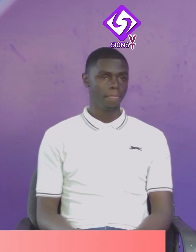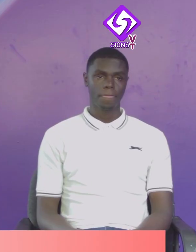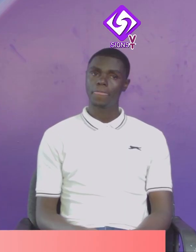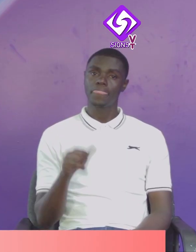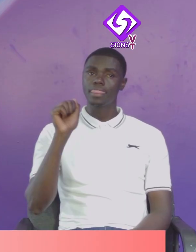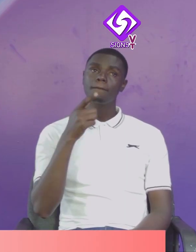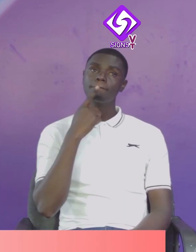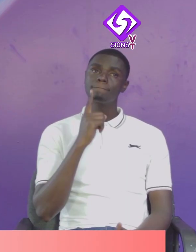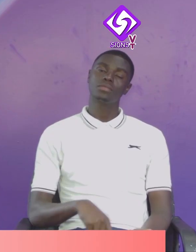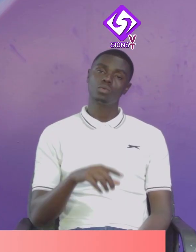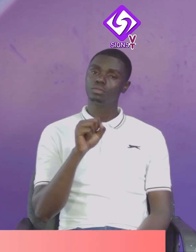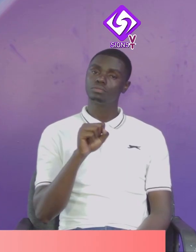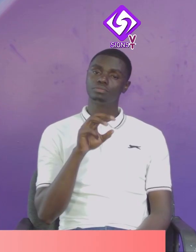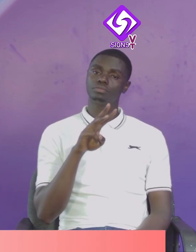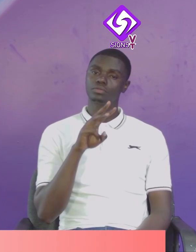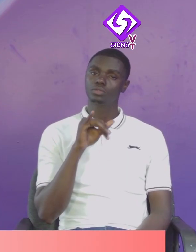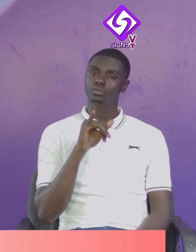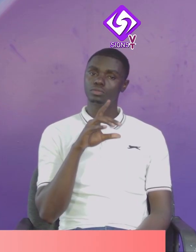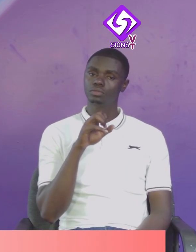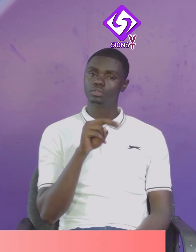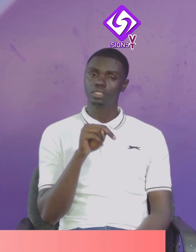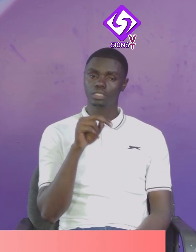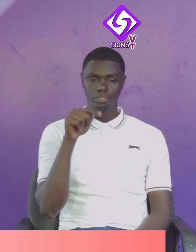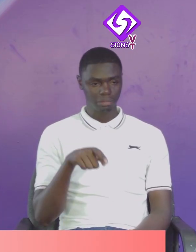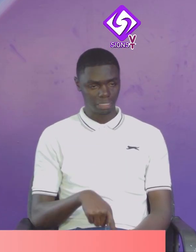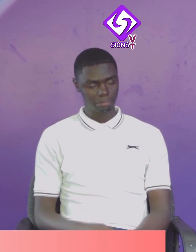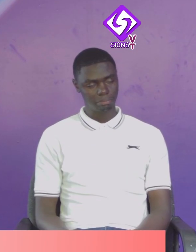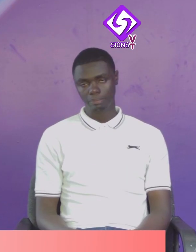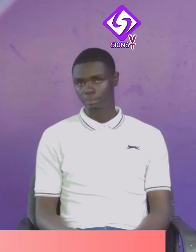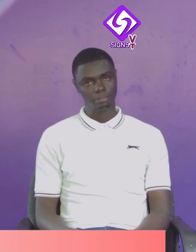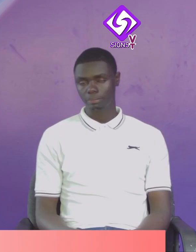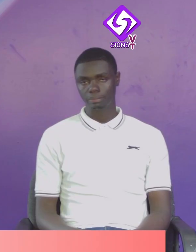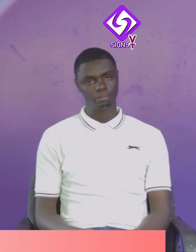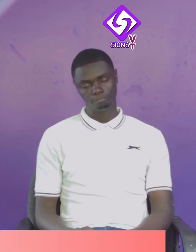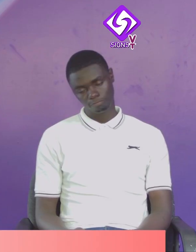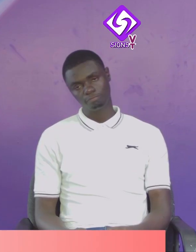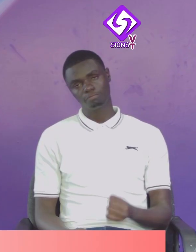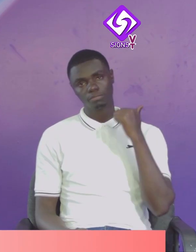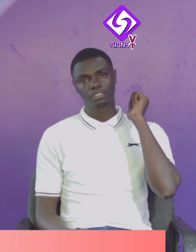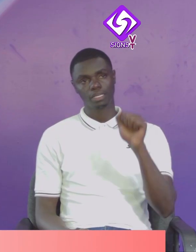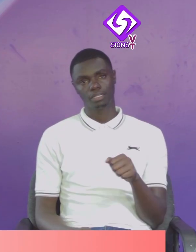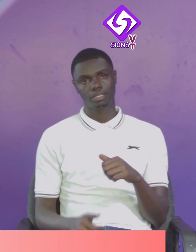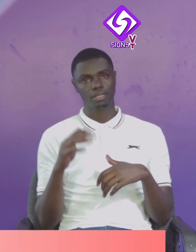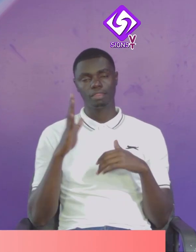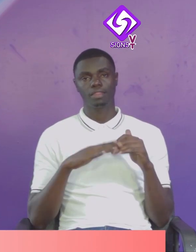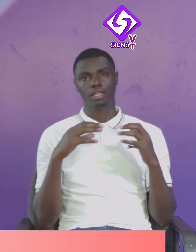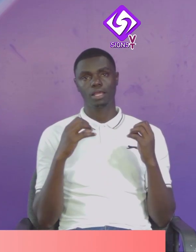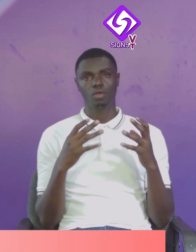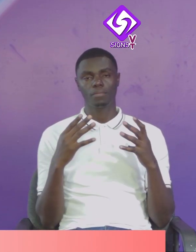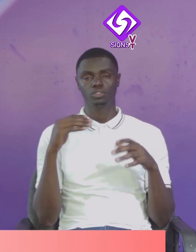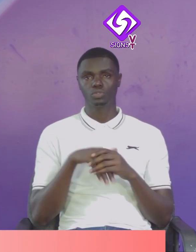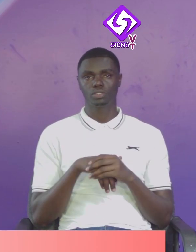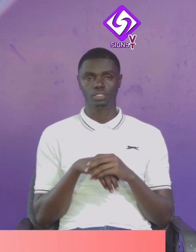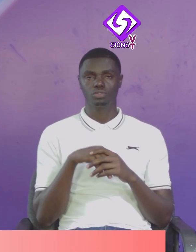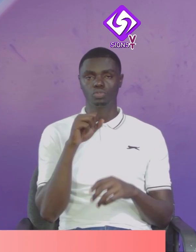say that Sweden, although we love you, Sweden, but this time you are looking to be out than how much you are in. So